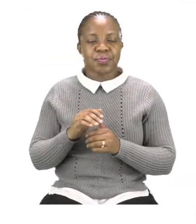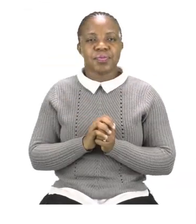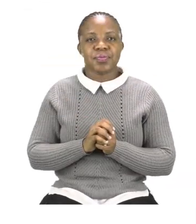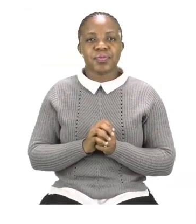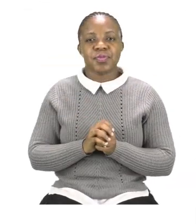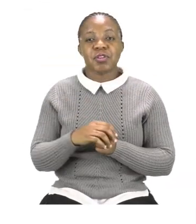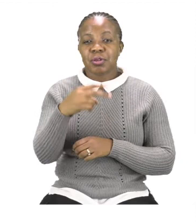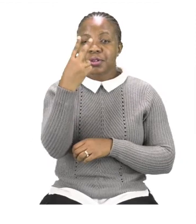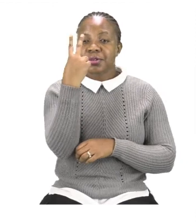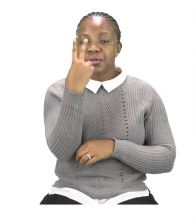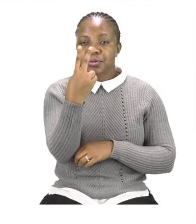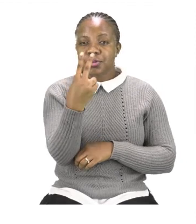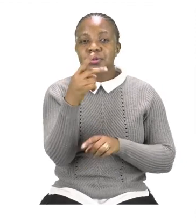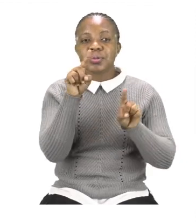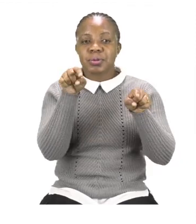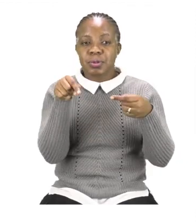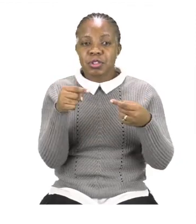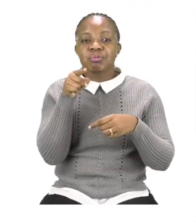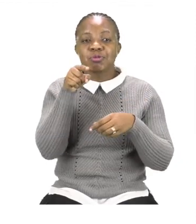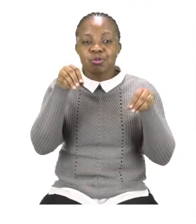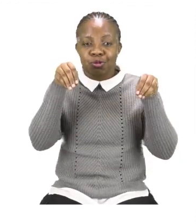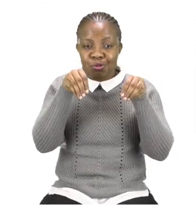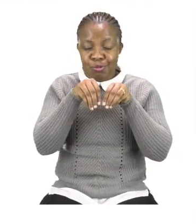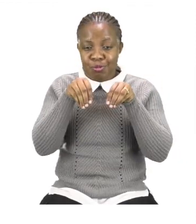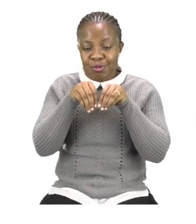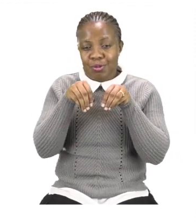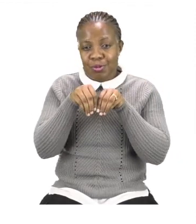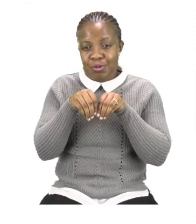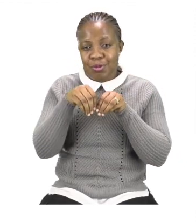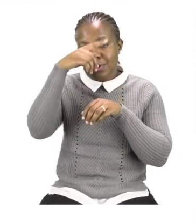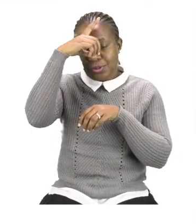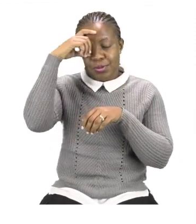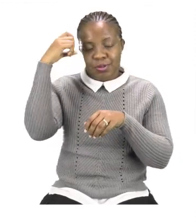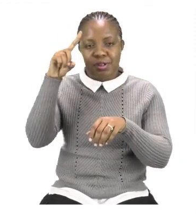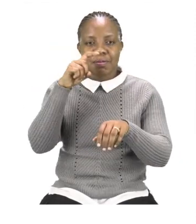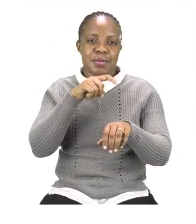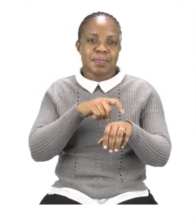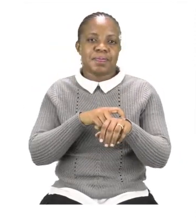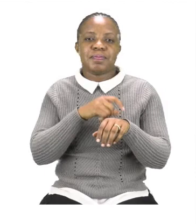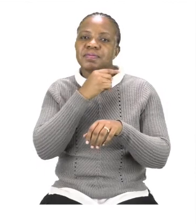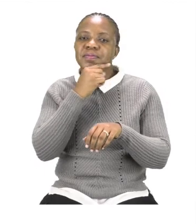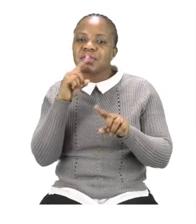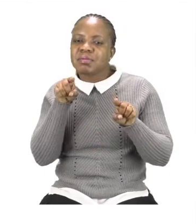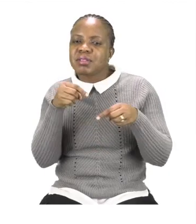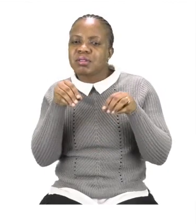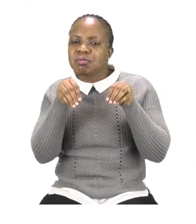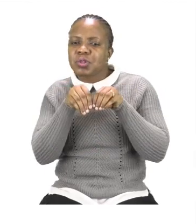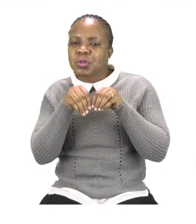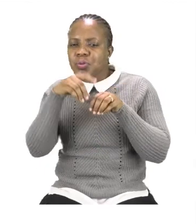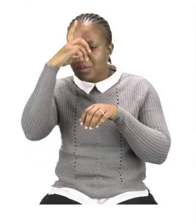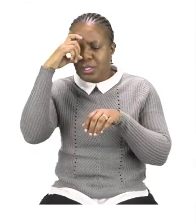Name 2 things that you can do during summer that have been said in